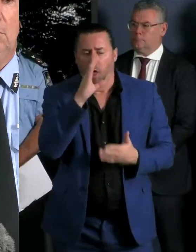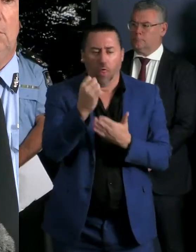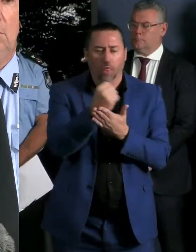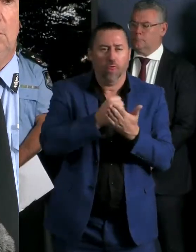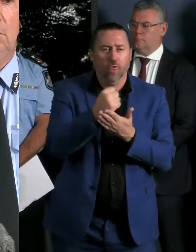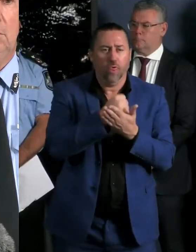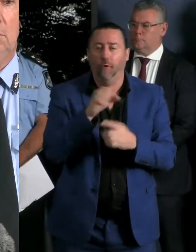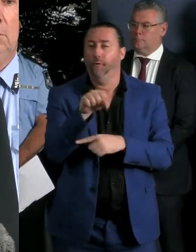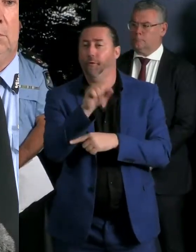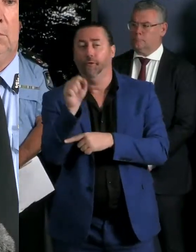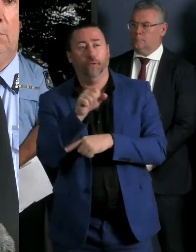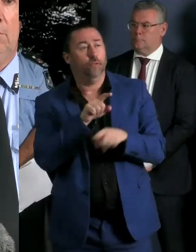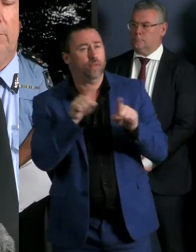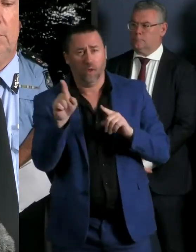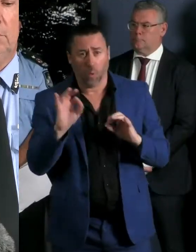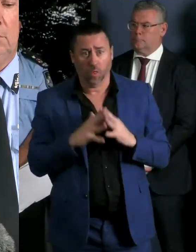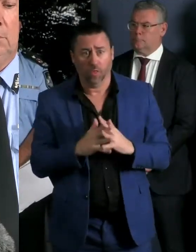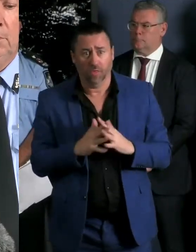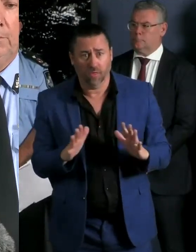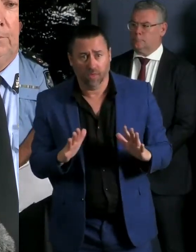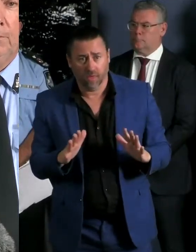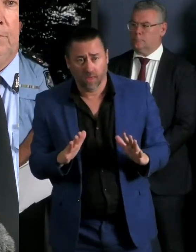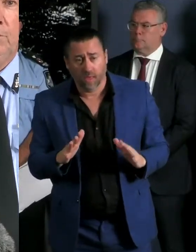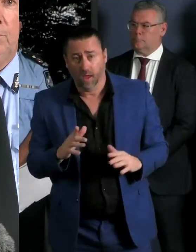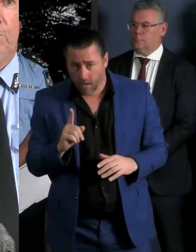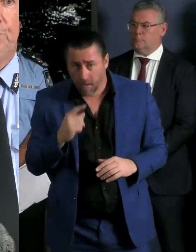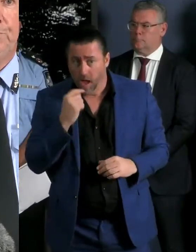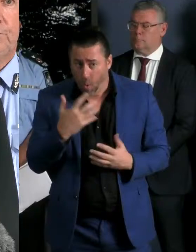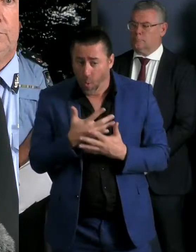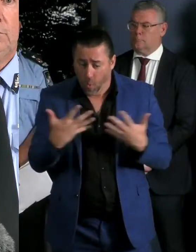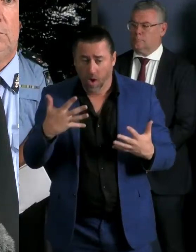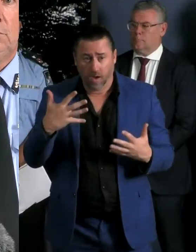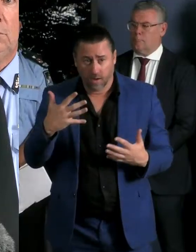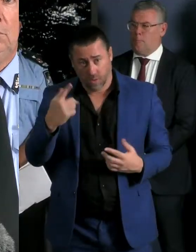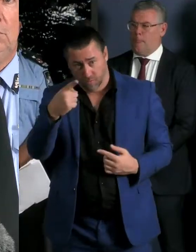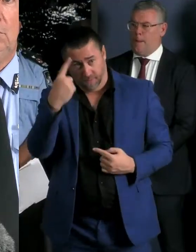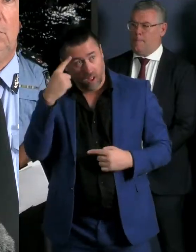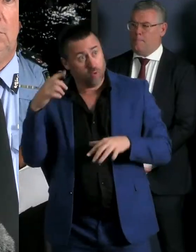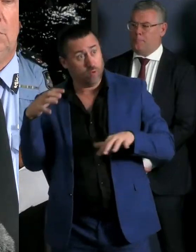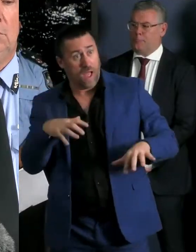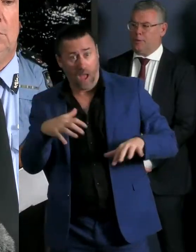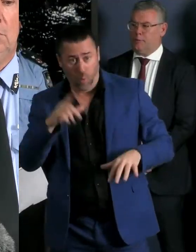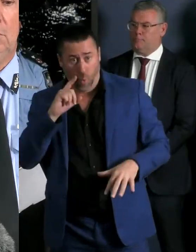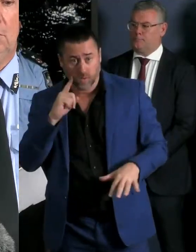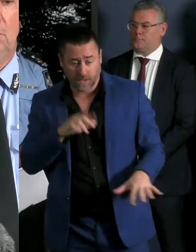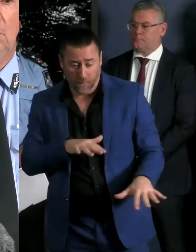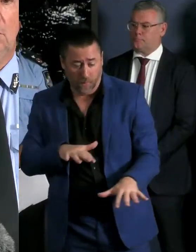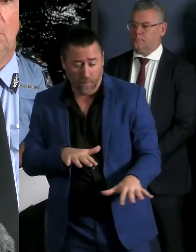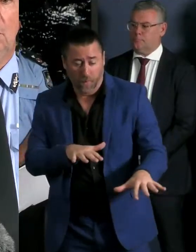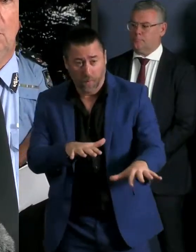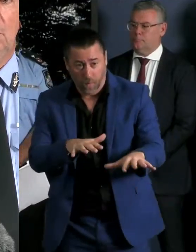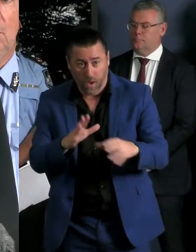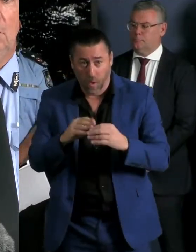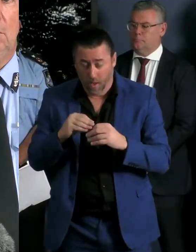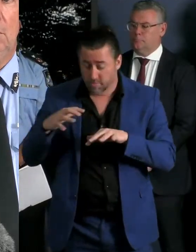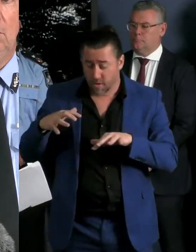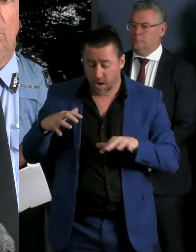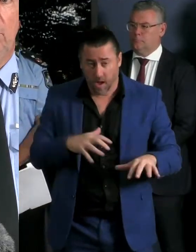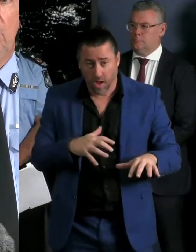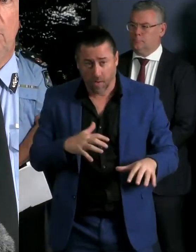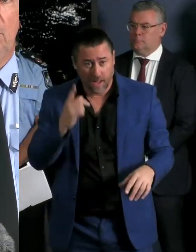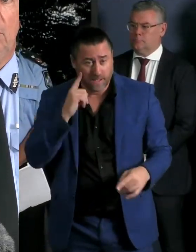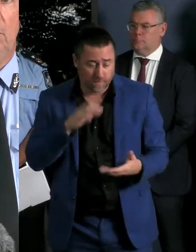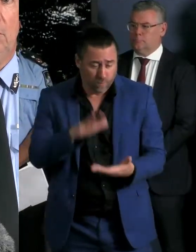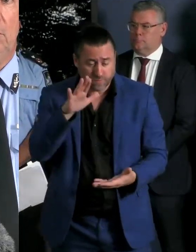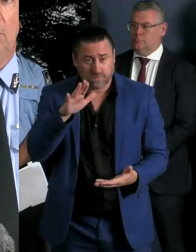please stay away from the roads, but there will be a lot of water on those roads, a lot of rain, a short time frame. And